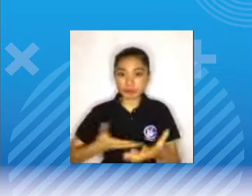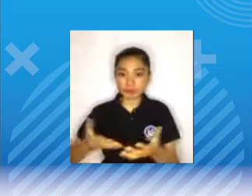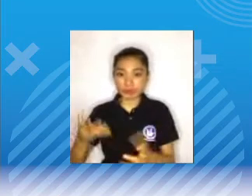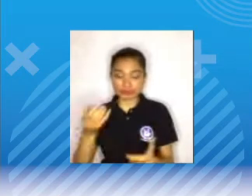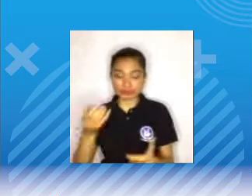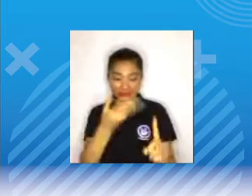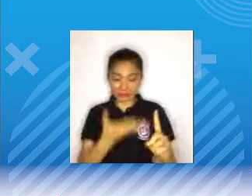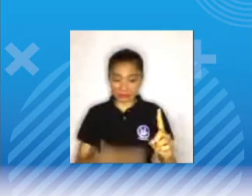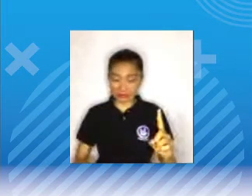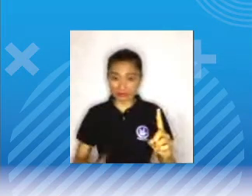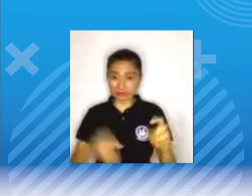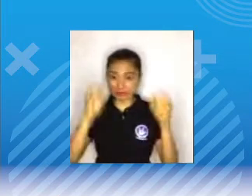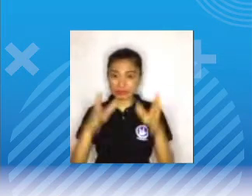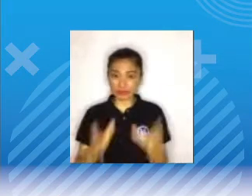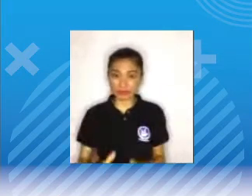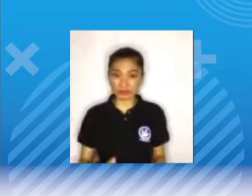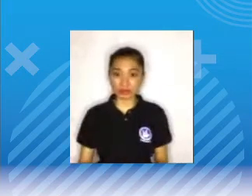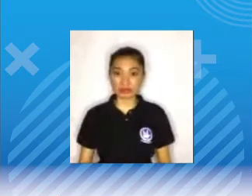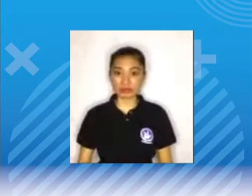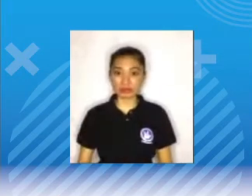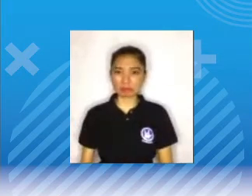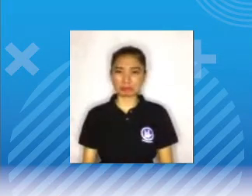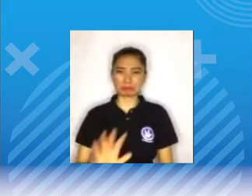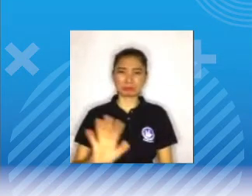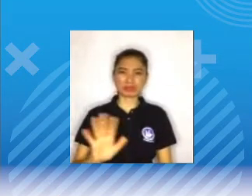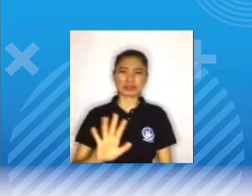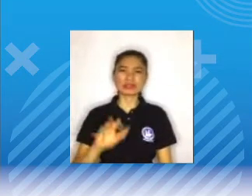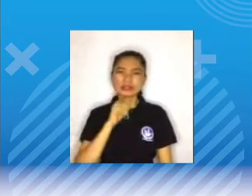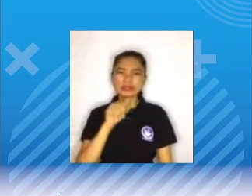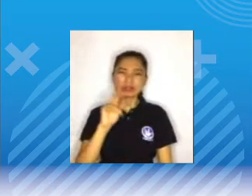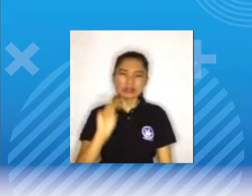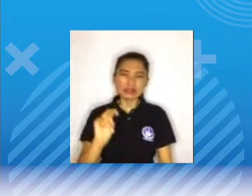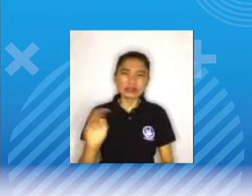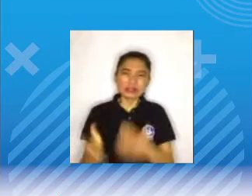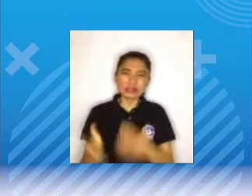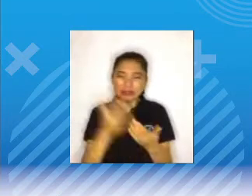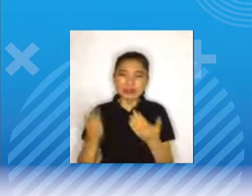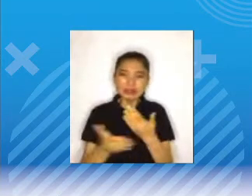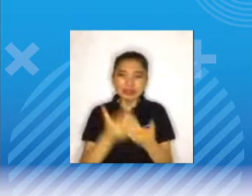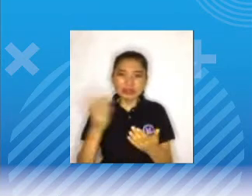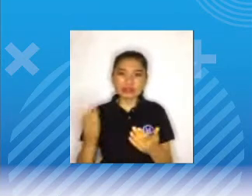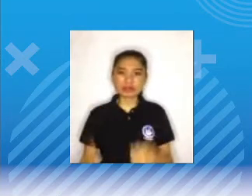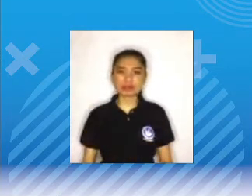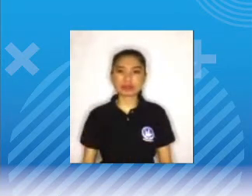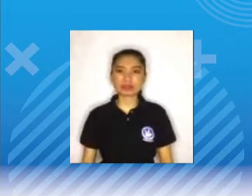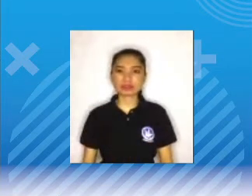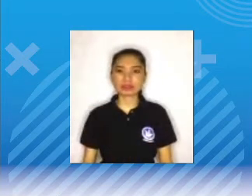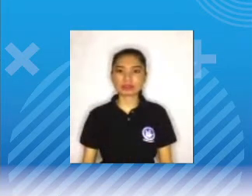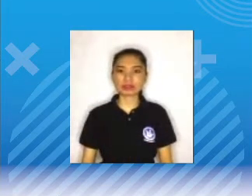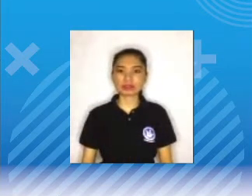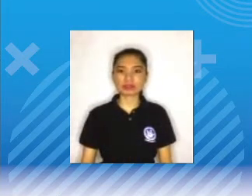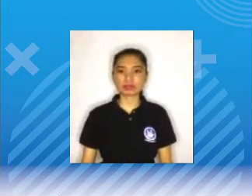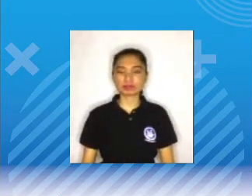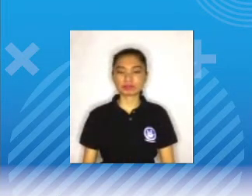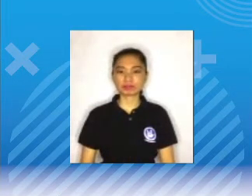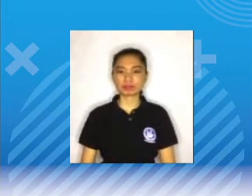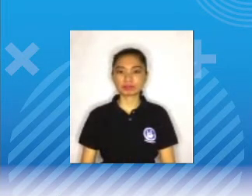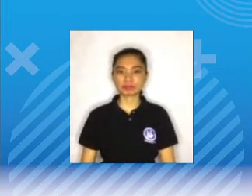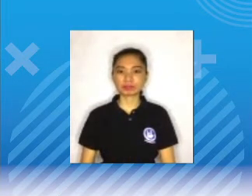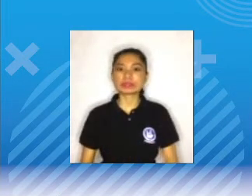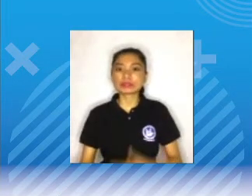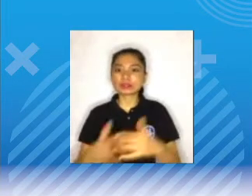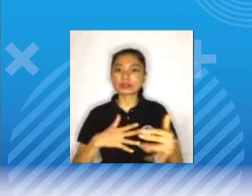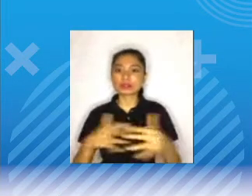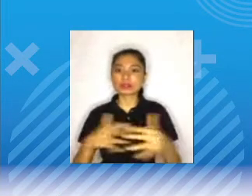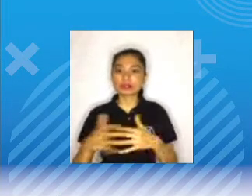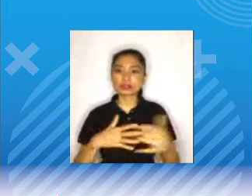yung role na ginagampanan ng ating mga teachers kahit na po ay nasa distance mode po tayo. For the remaining seasons